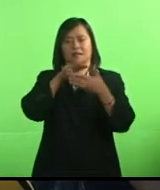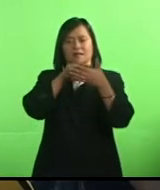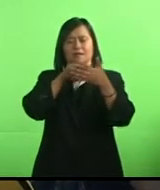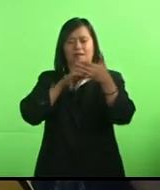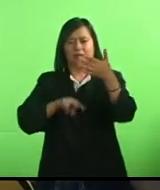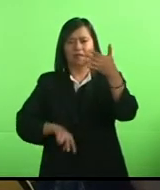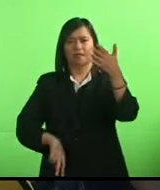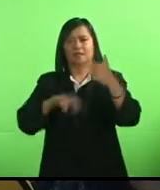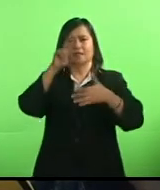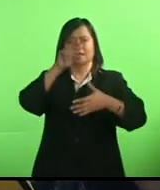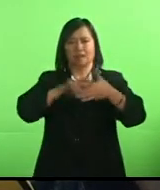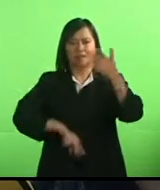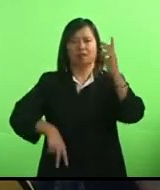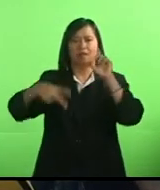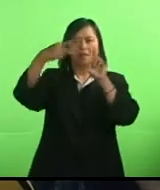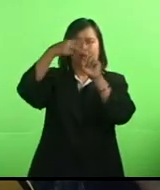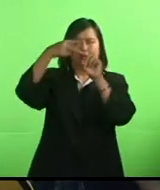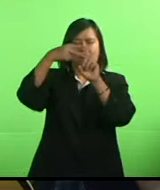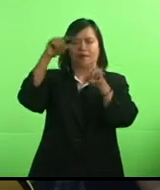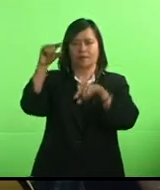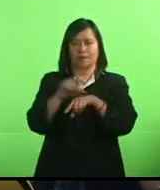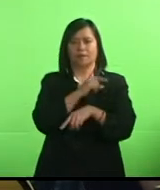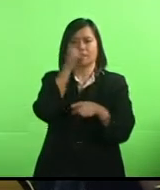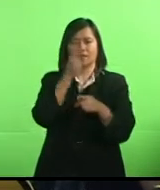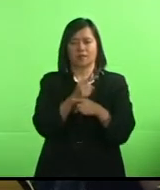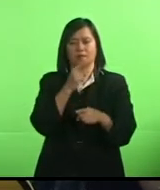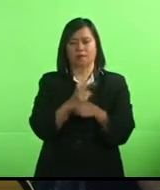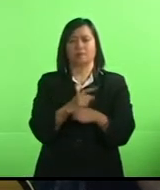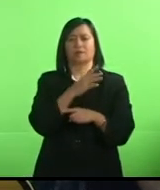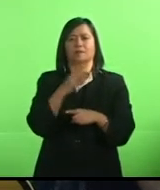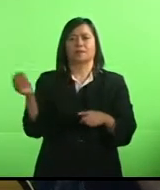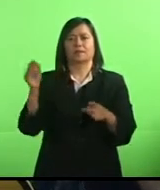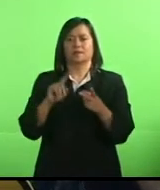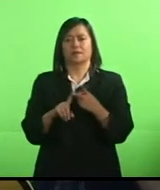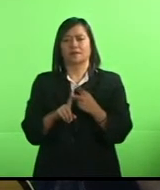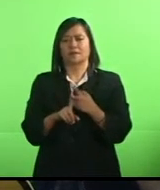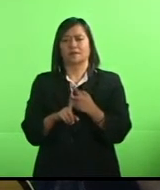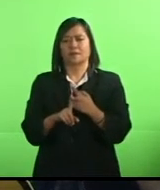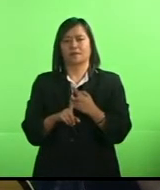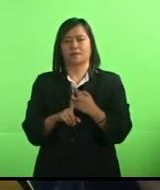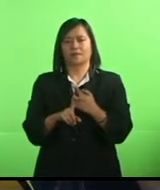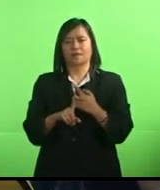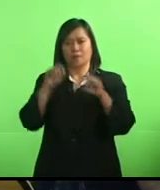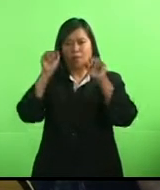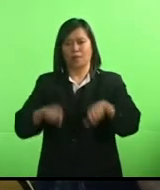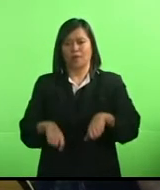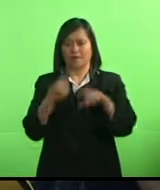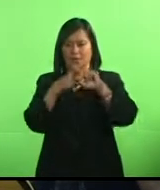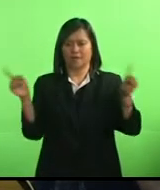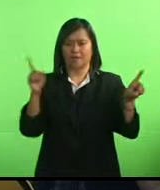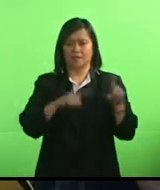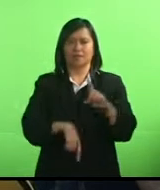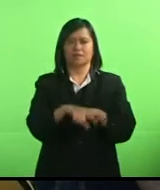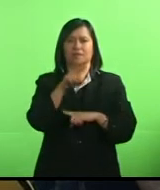read the words used, the verbs used very carefully. Acknowledged, faked,